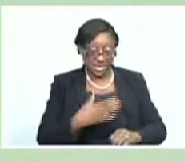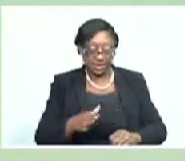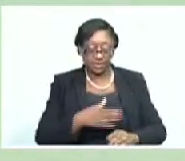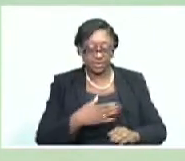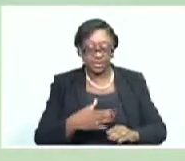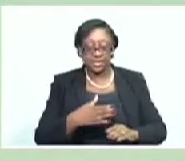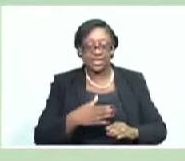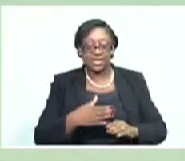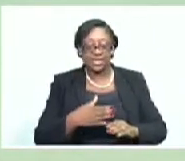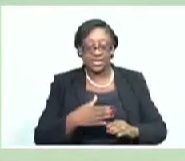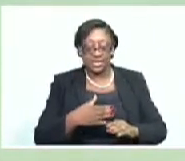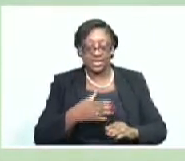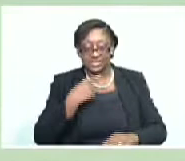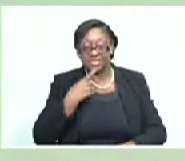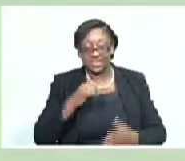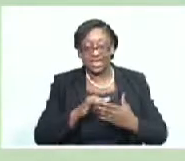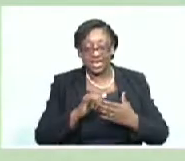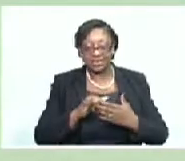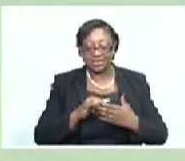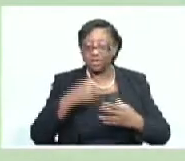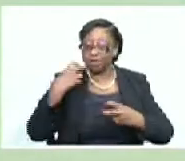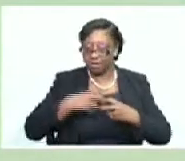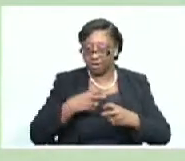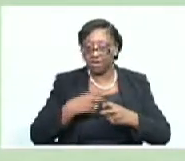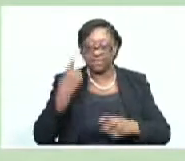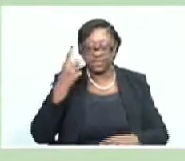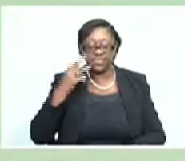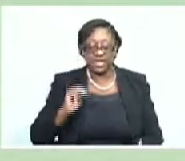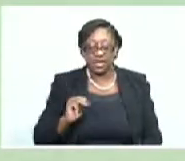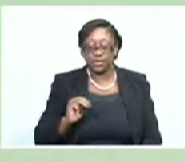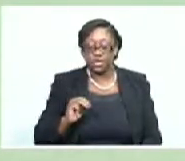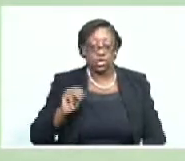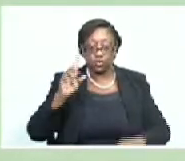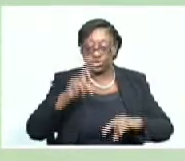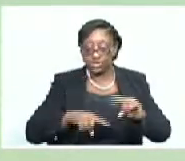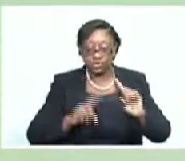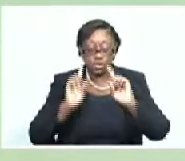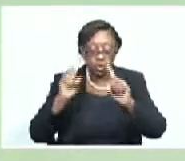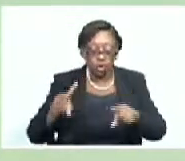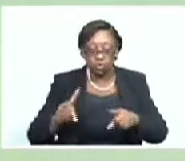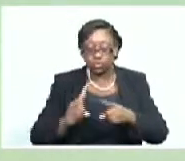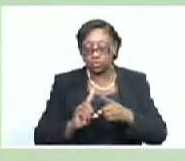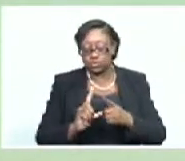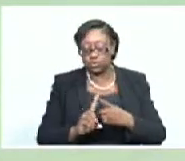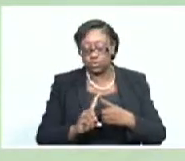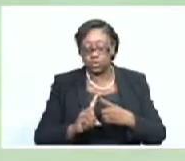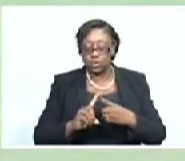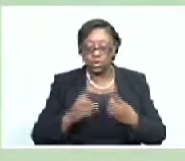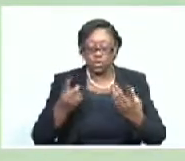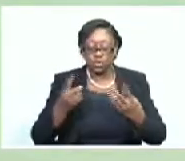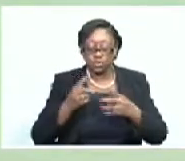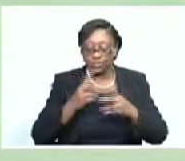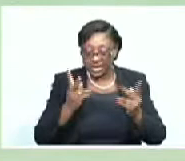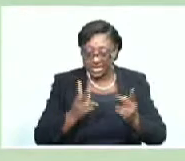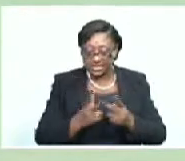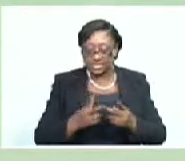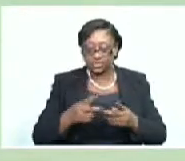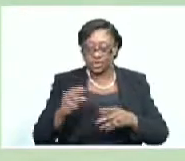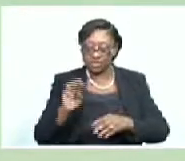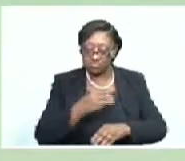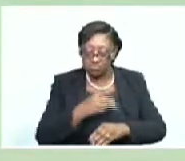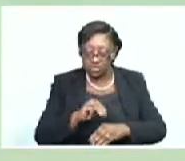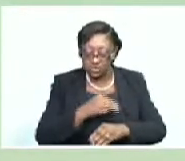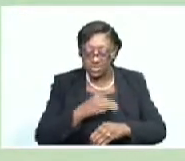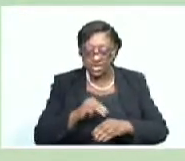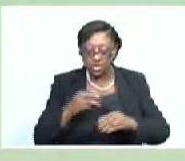is taking a pretty serious hit because with the lockdown, you know, there are not a lot of events and homecomings and other places where, you know, you